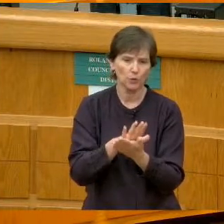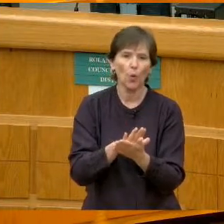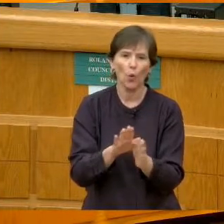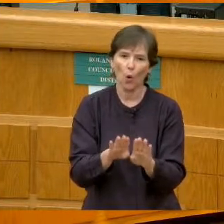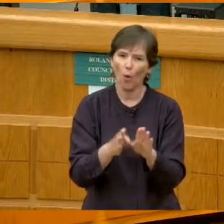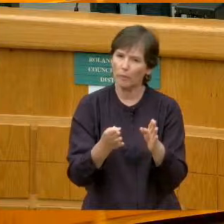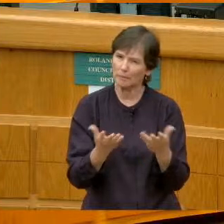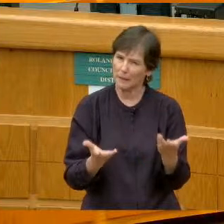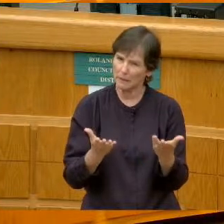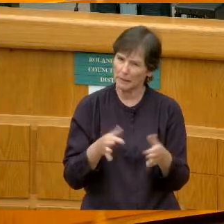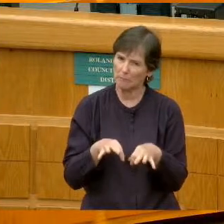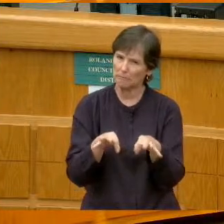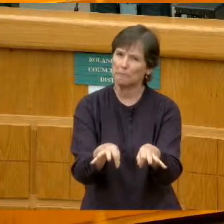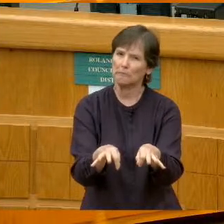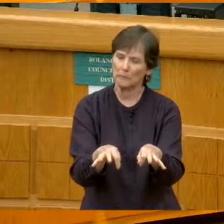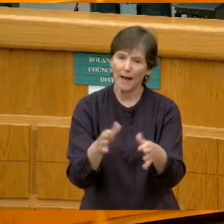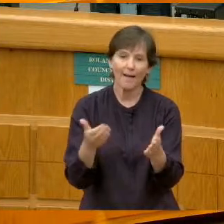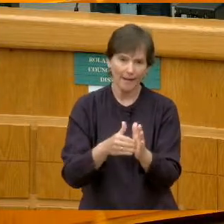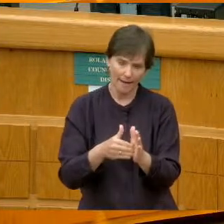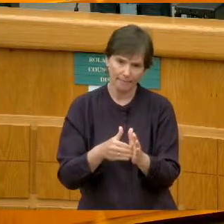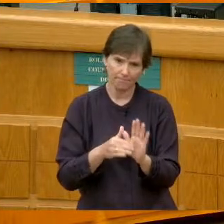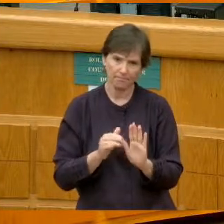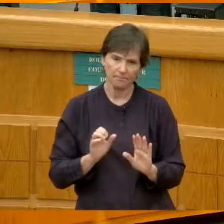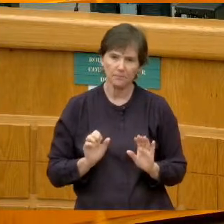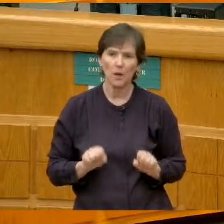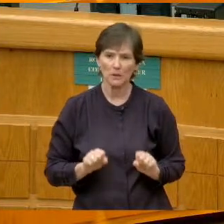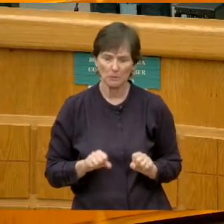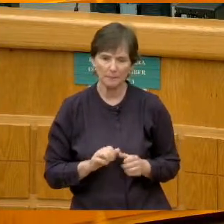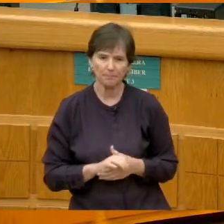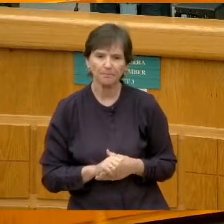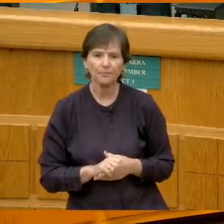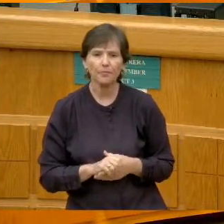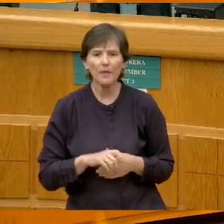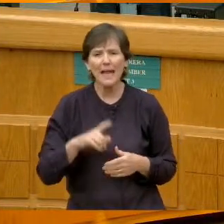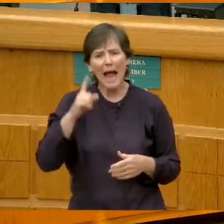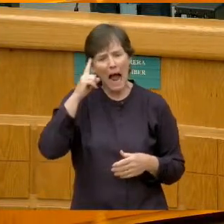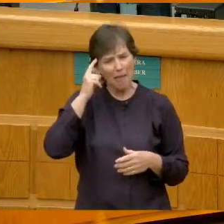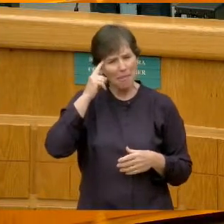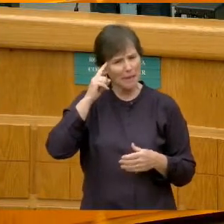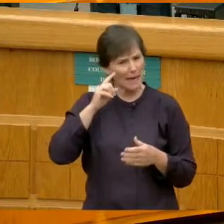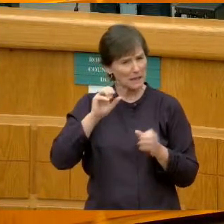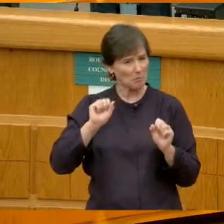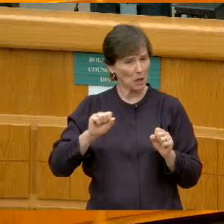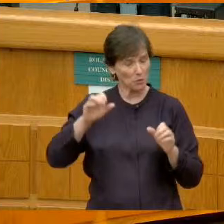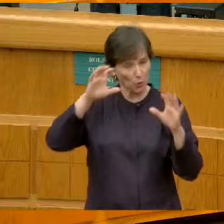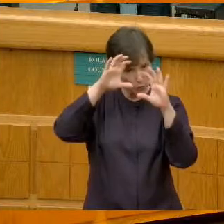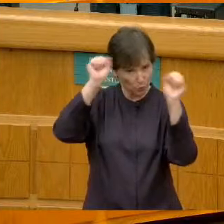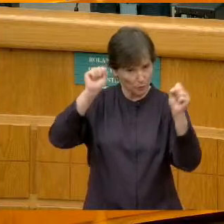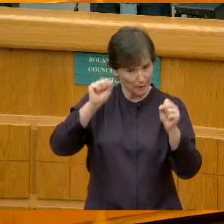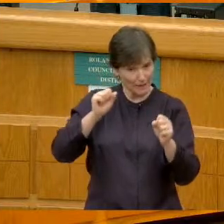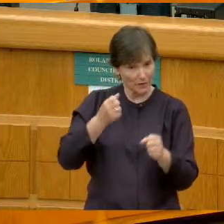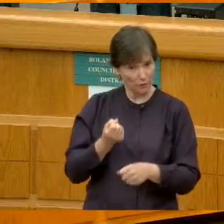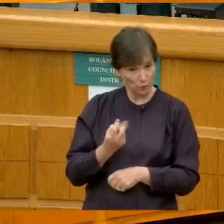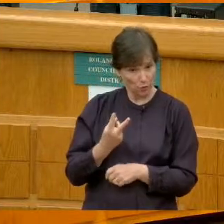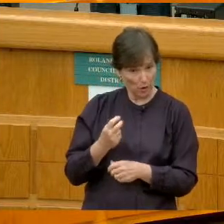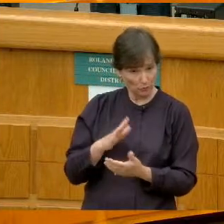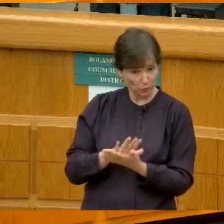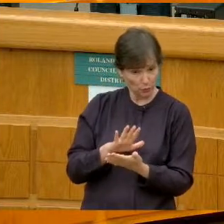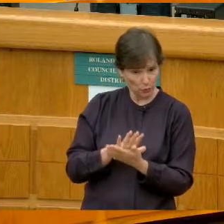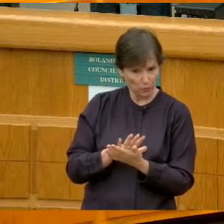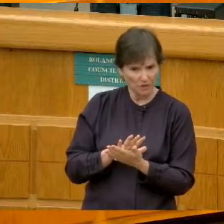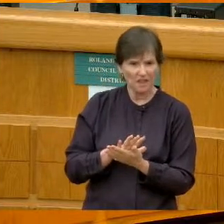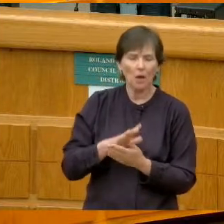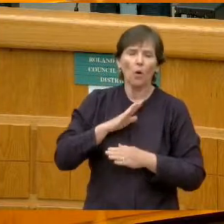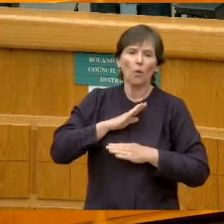the school district superintendents were relieved, frankly. We know that they are scared. We